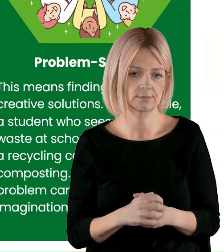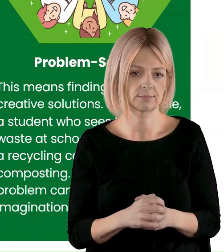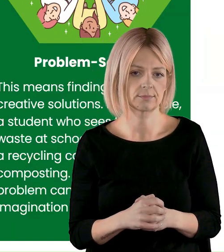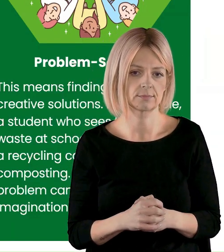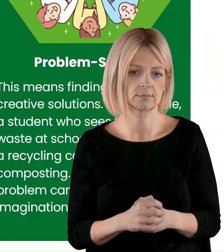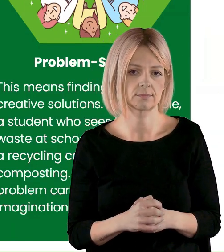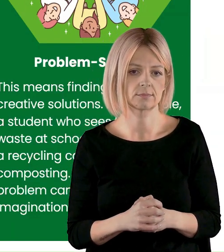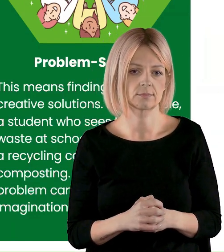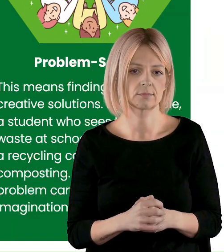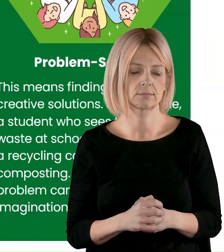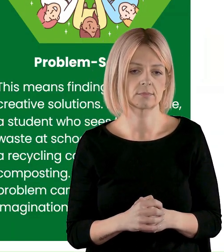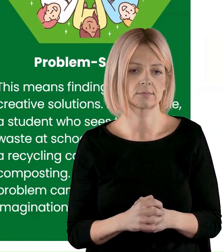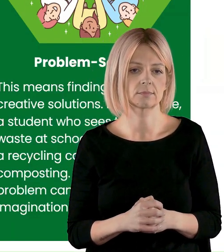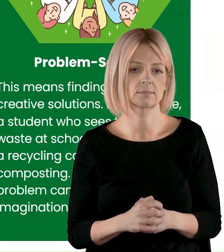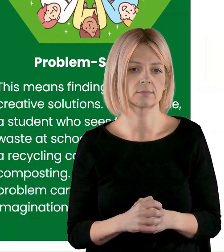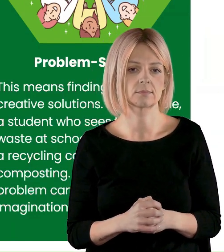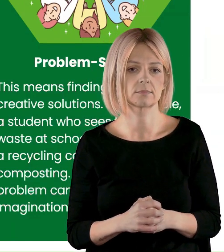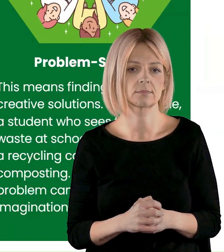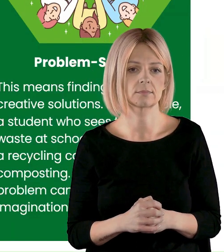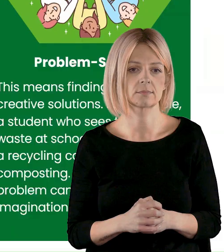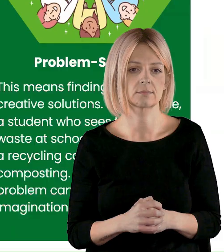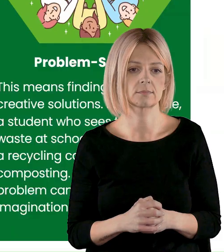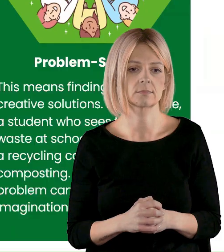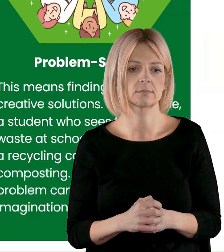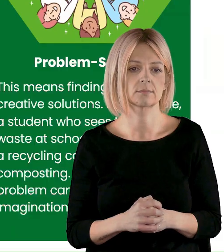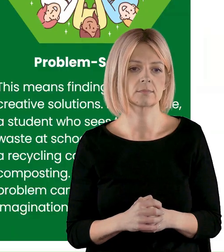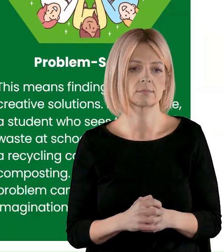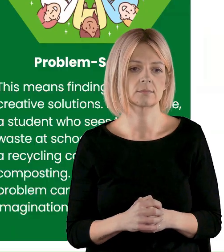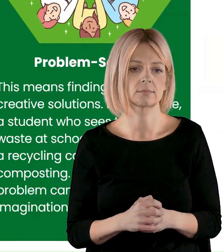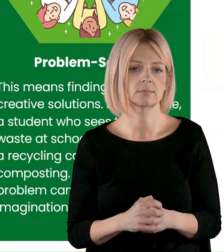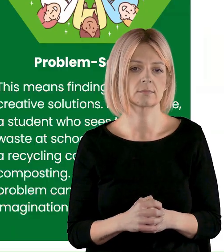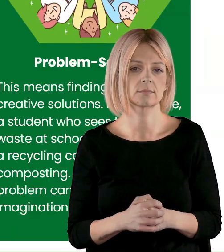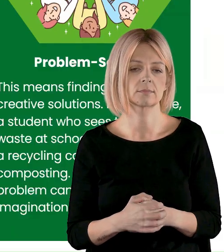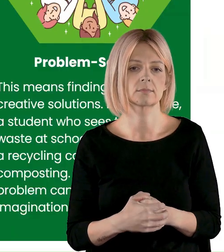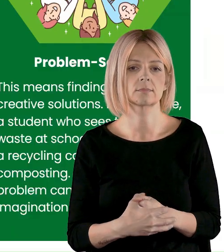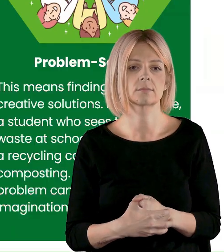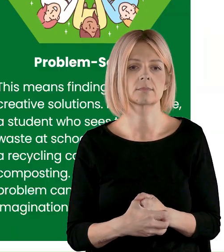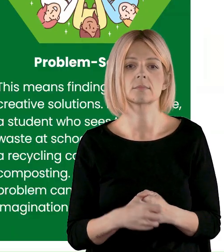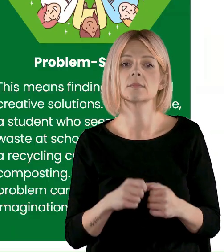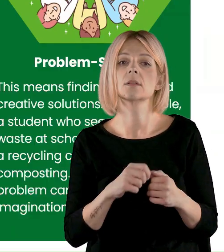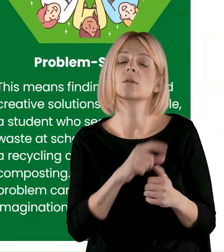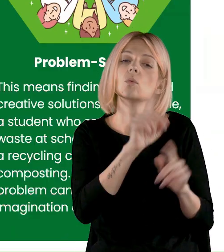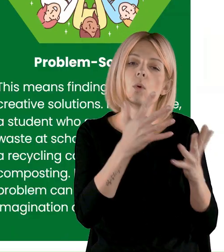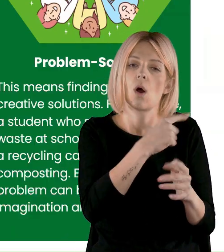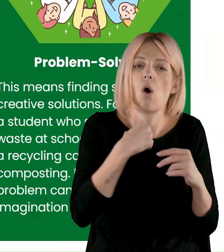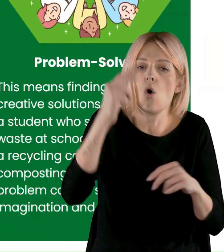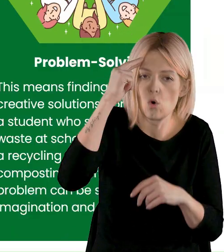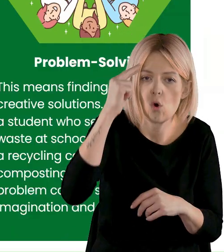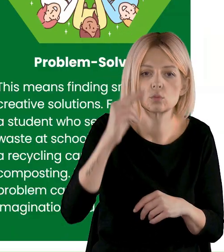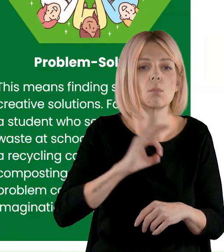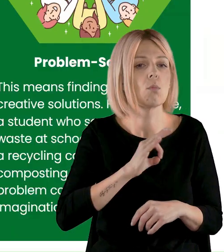of thinking. And the first one is environmental awareness. And basically, this